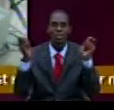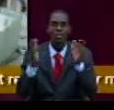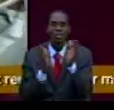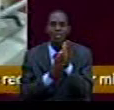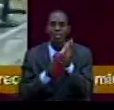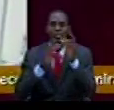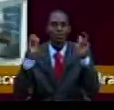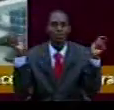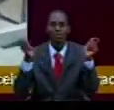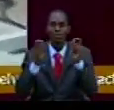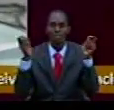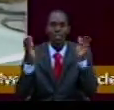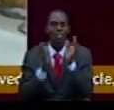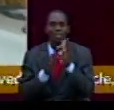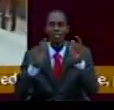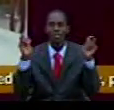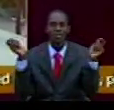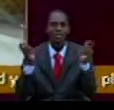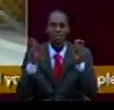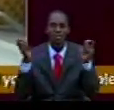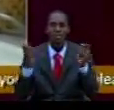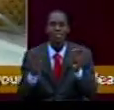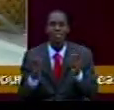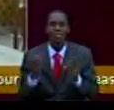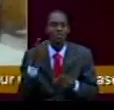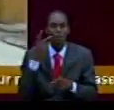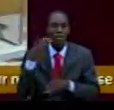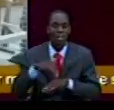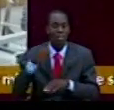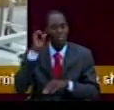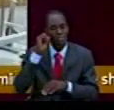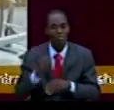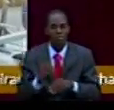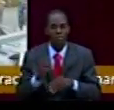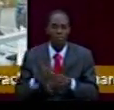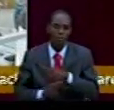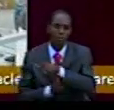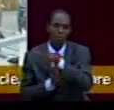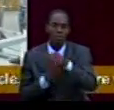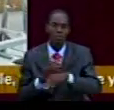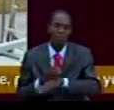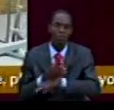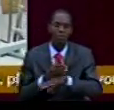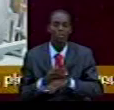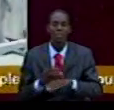Hallelujah! These are the clutches. Somebody shout, amen!